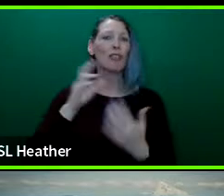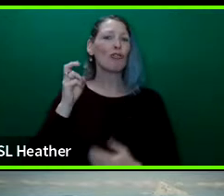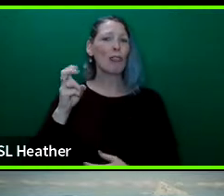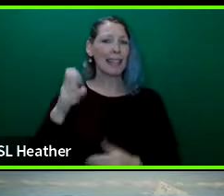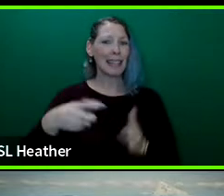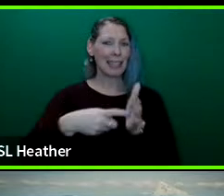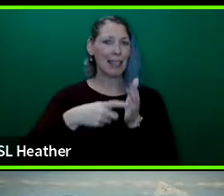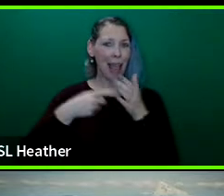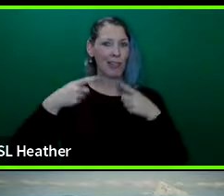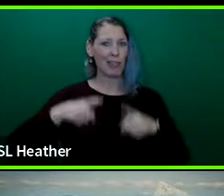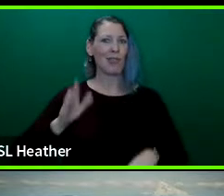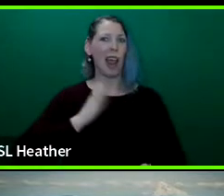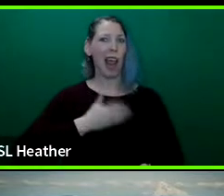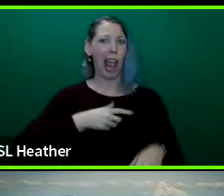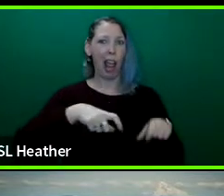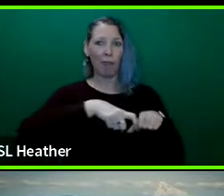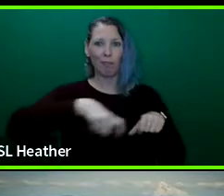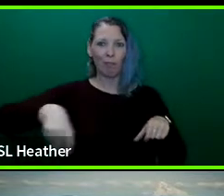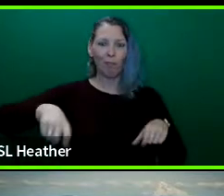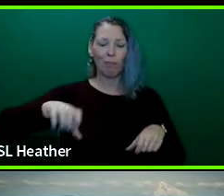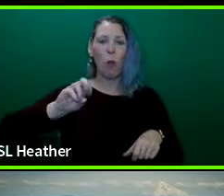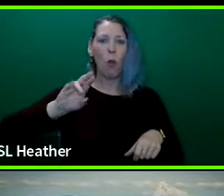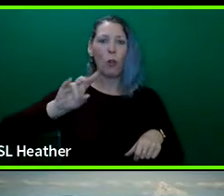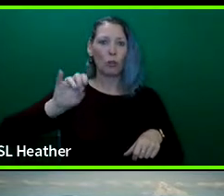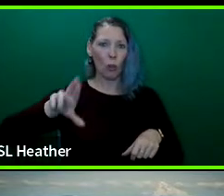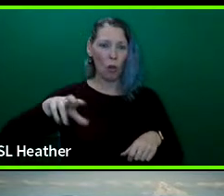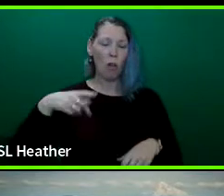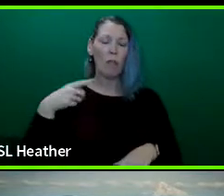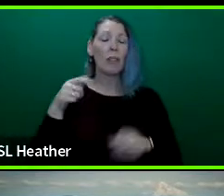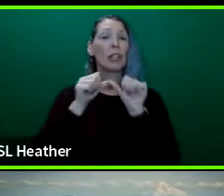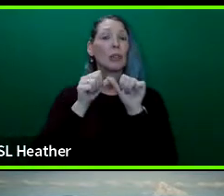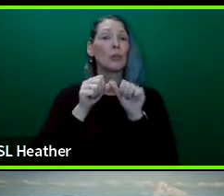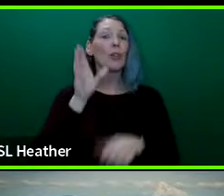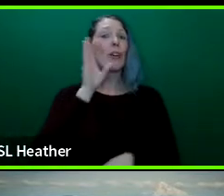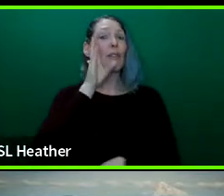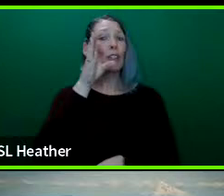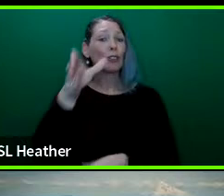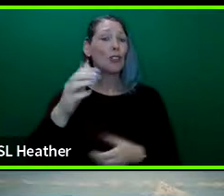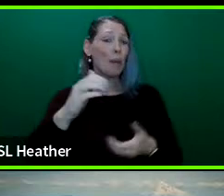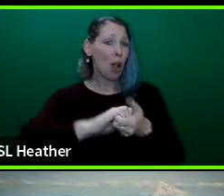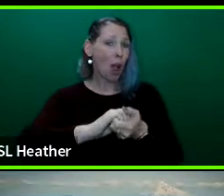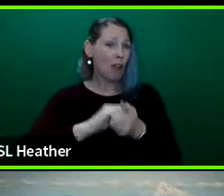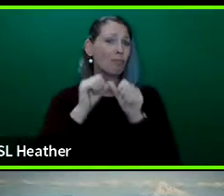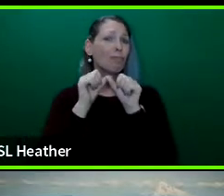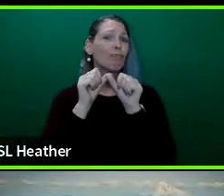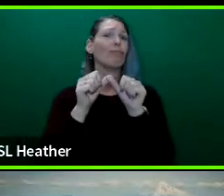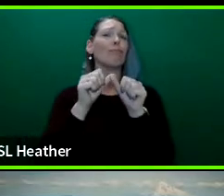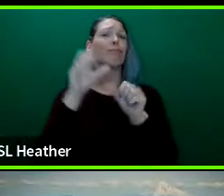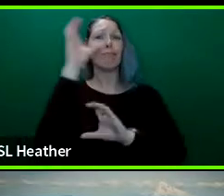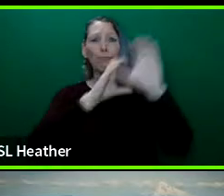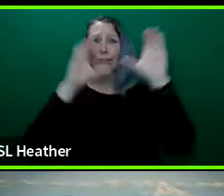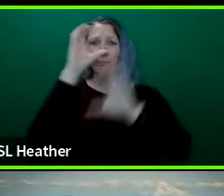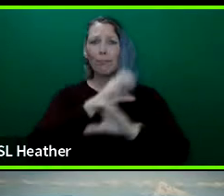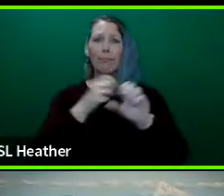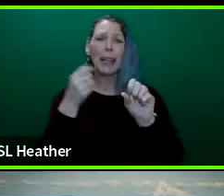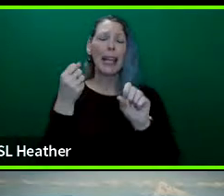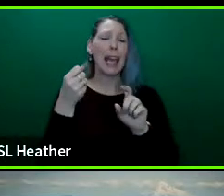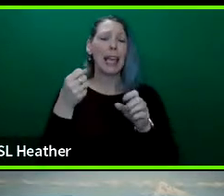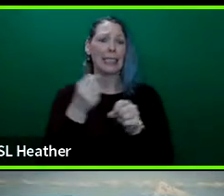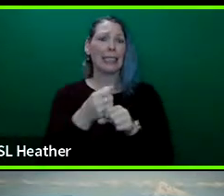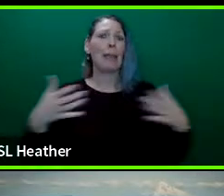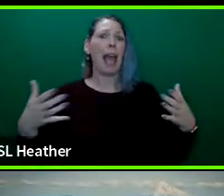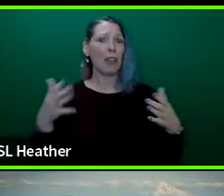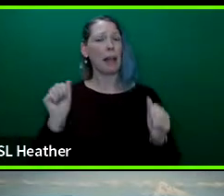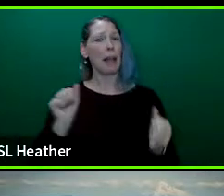this corridor. And TriMet and C-Tran are continued to our future partnerships that continue to explore expansions that can meet the growing